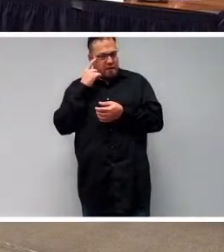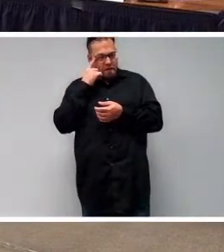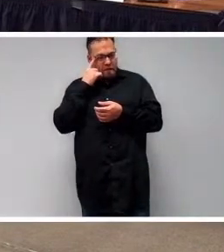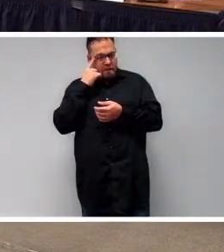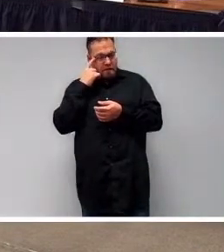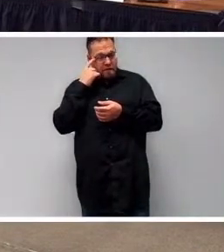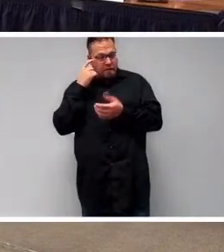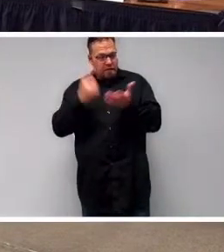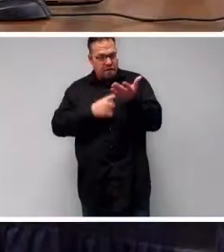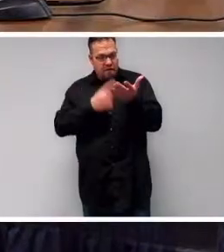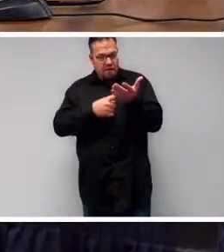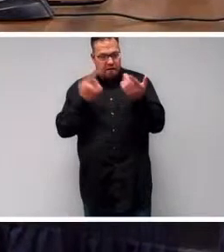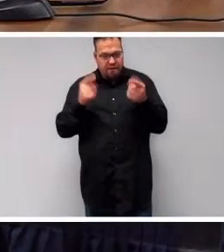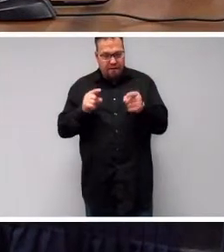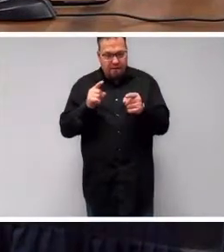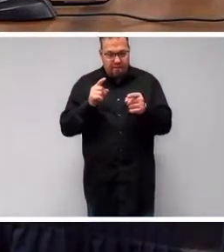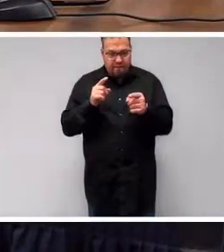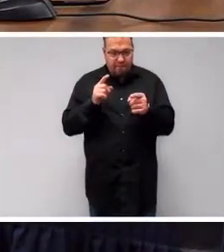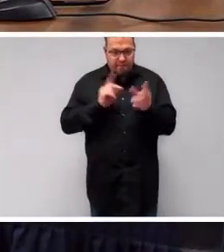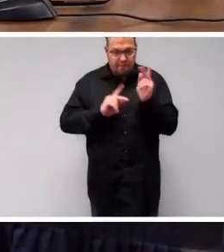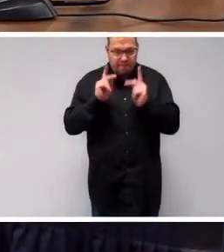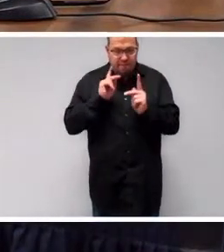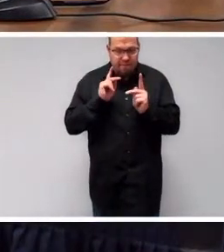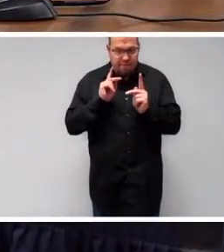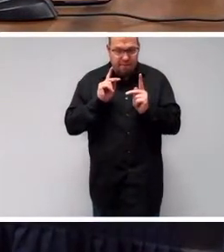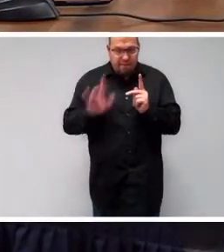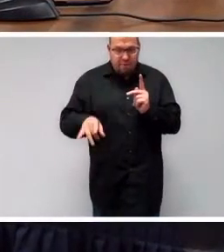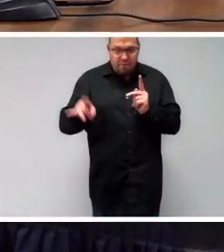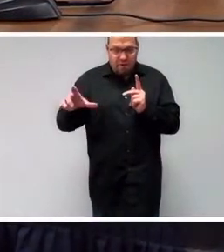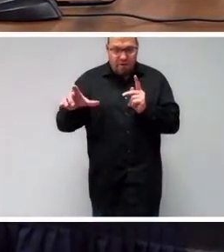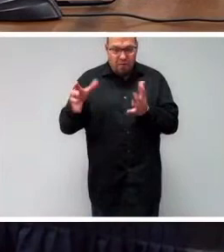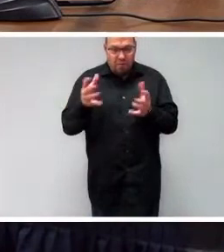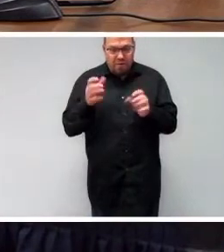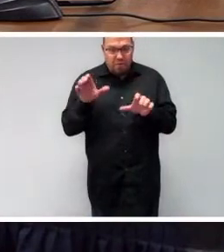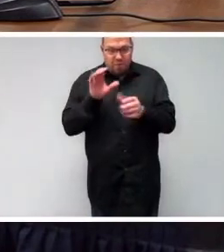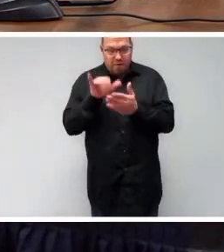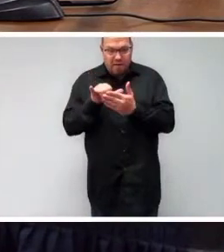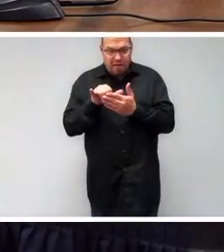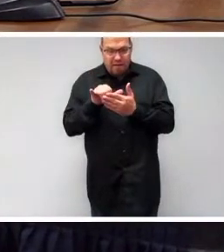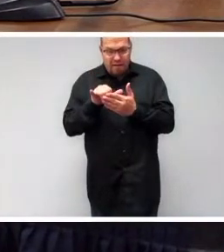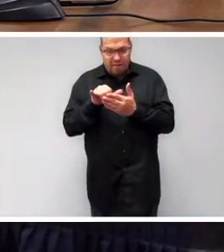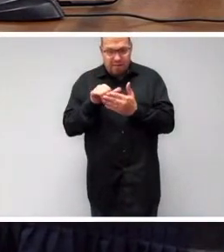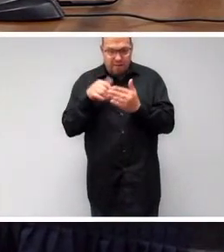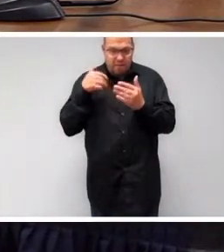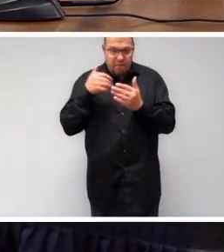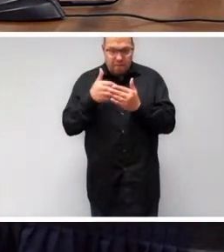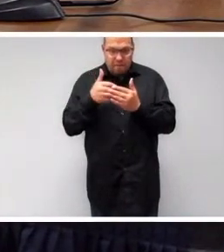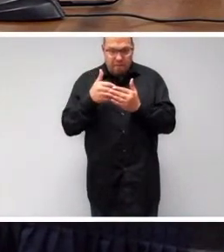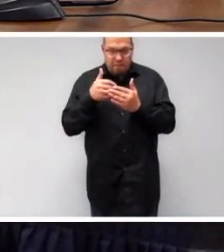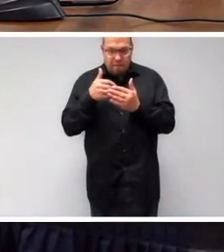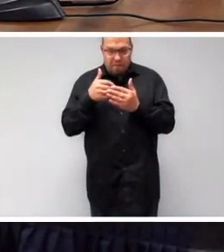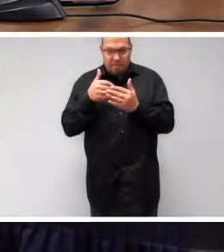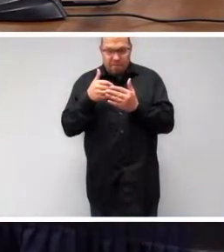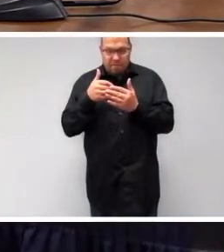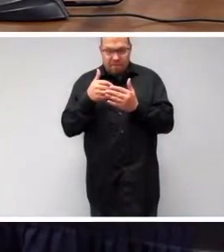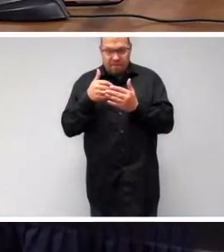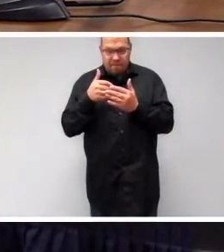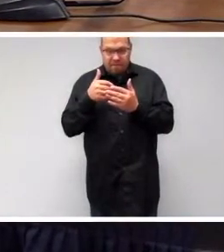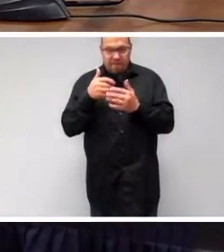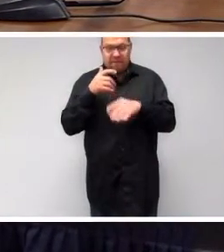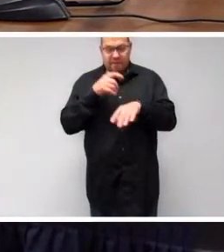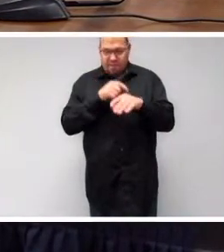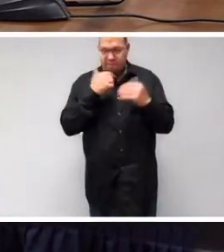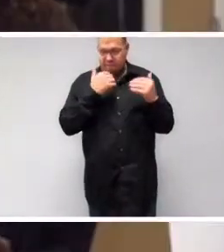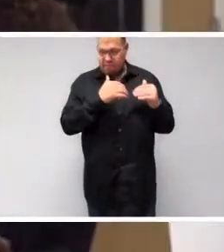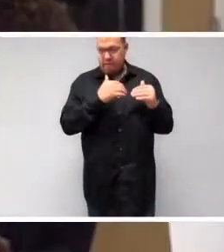sometimes when people are donating, they also want to kind of close their books. Yep. Yes. Yep.